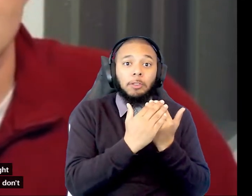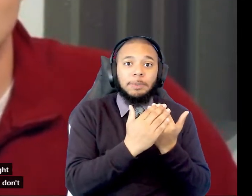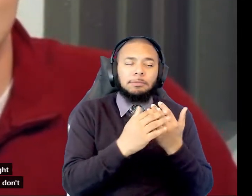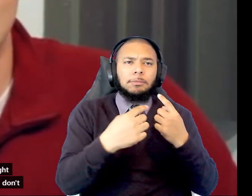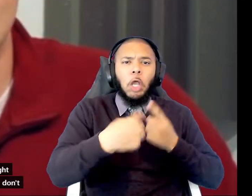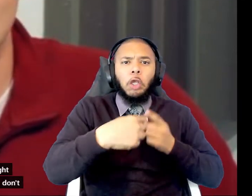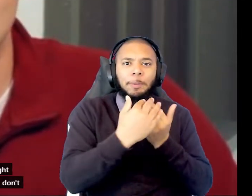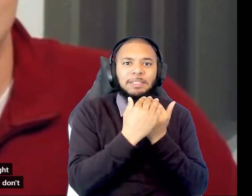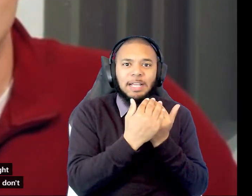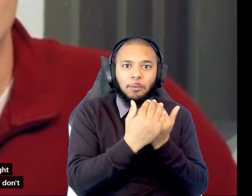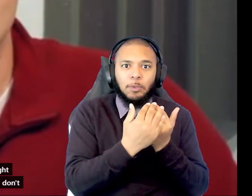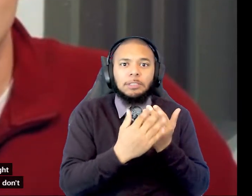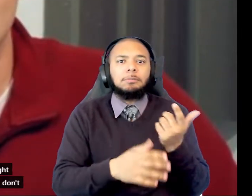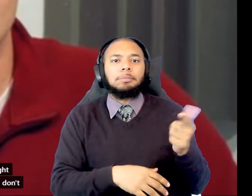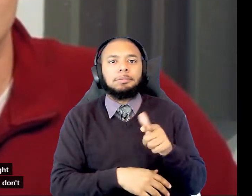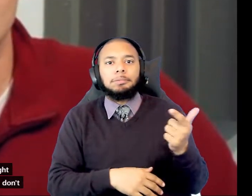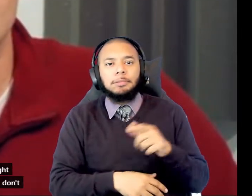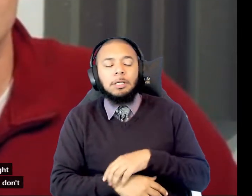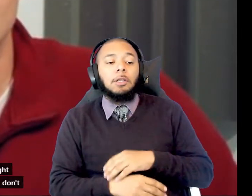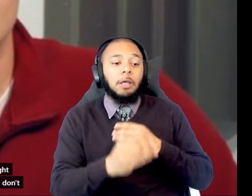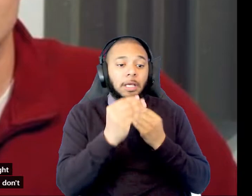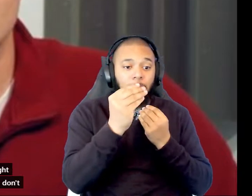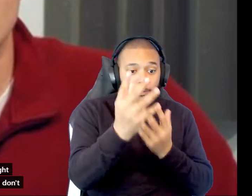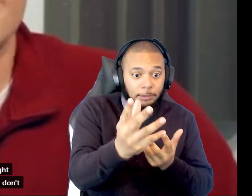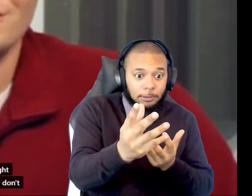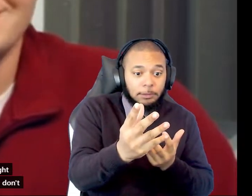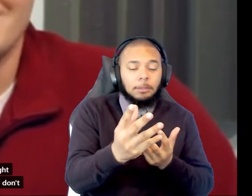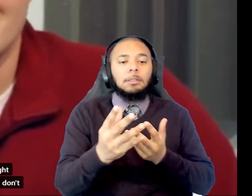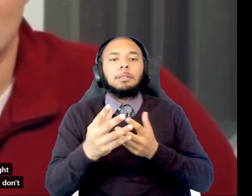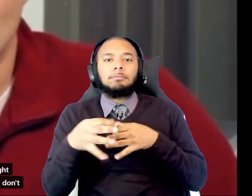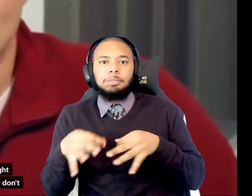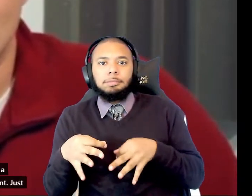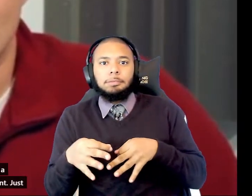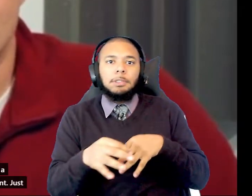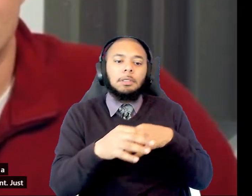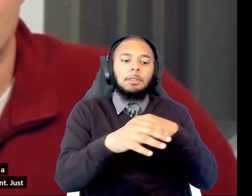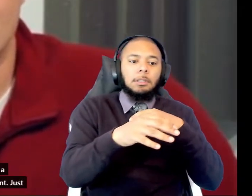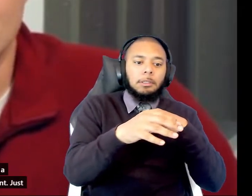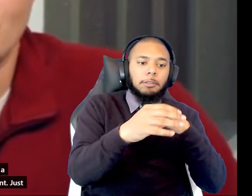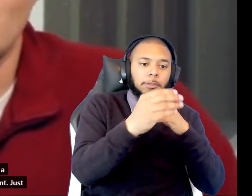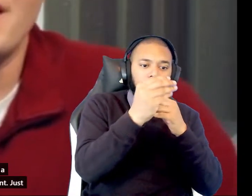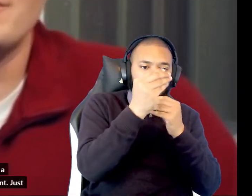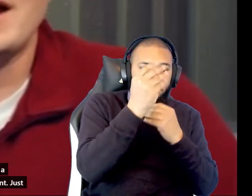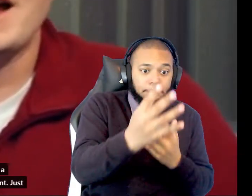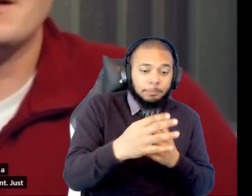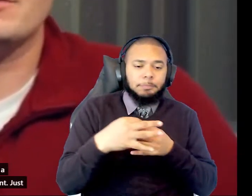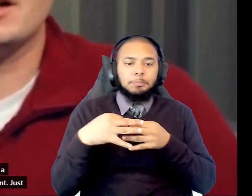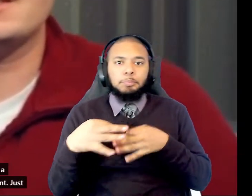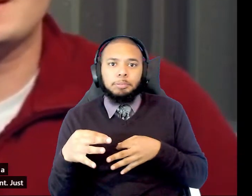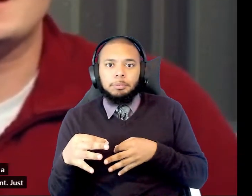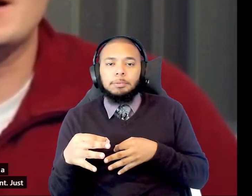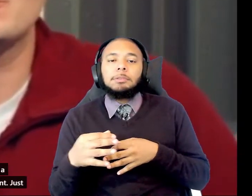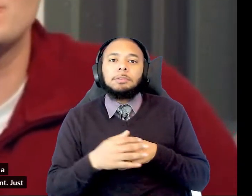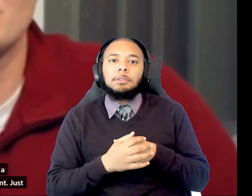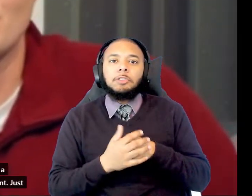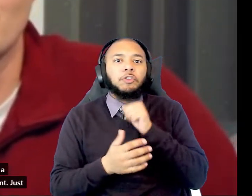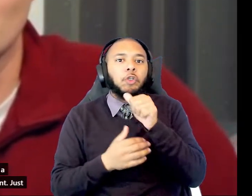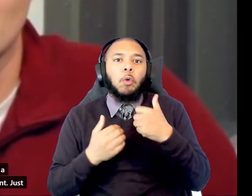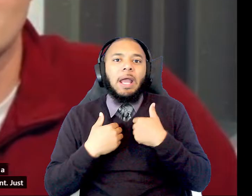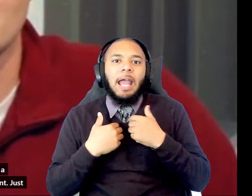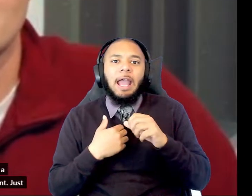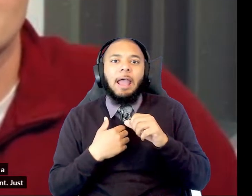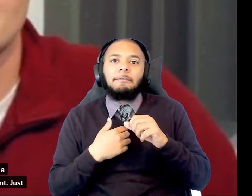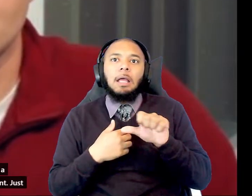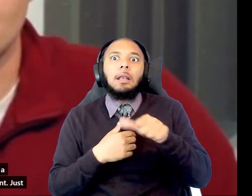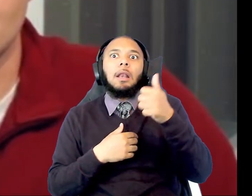you discuss it right away, right? And so, you don't ever have a second opportunity to go